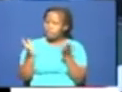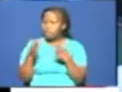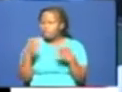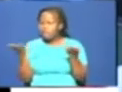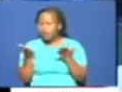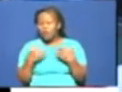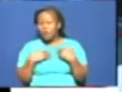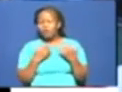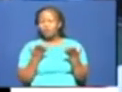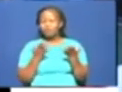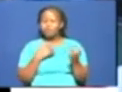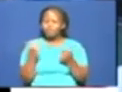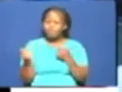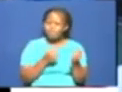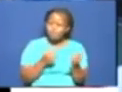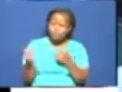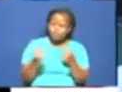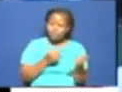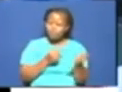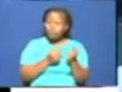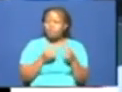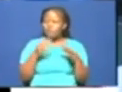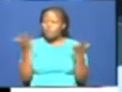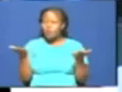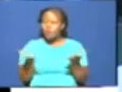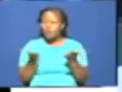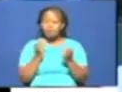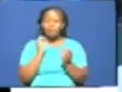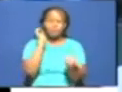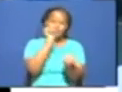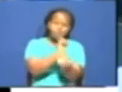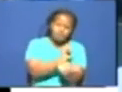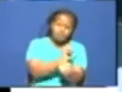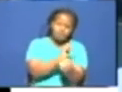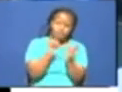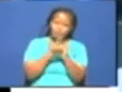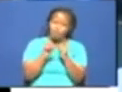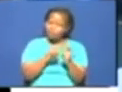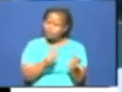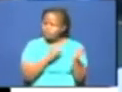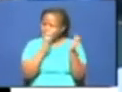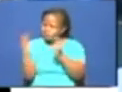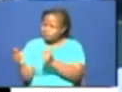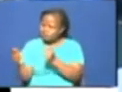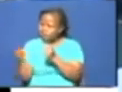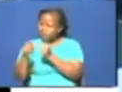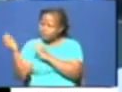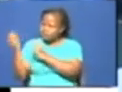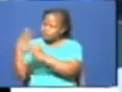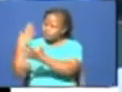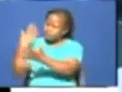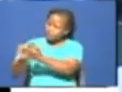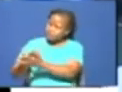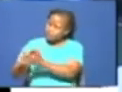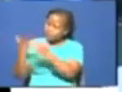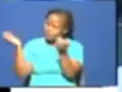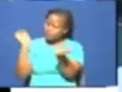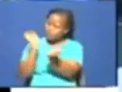confinement, or handcuffed and in transit to the next prison or detention camp.